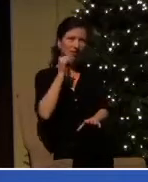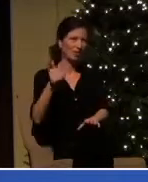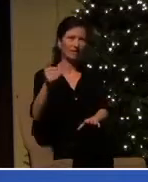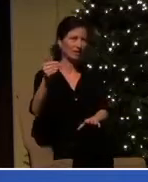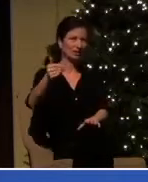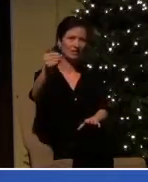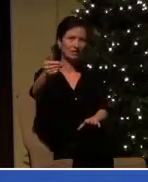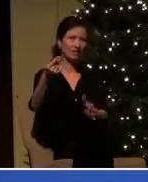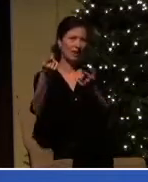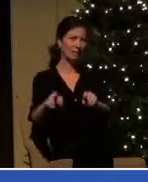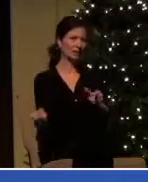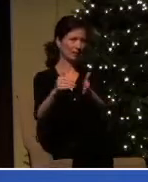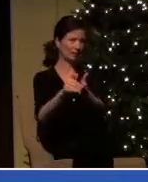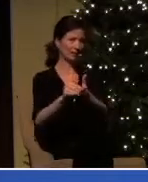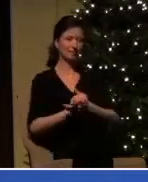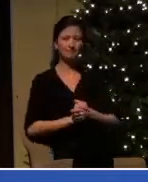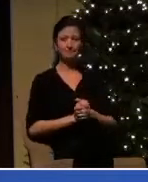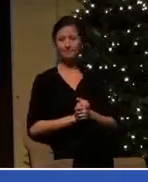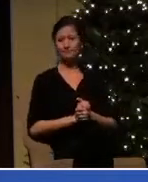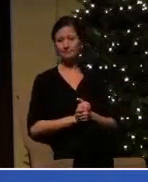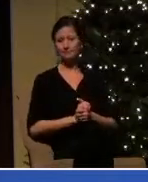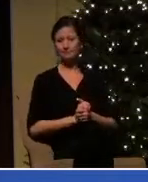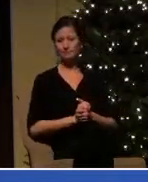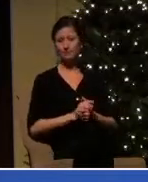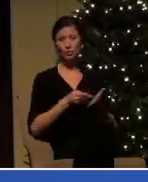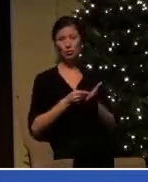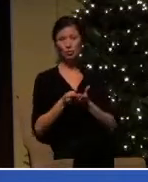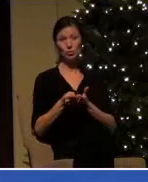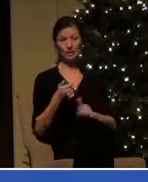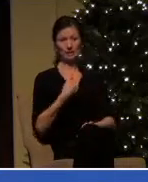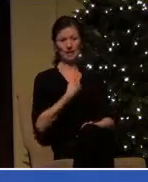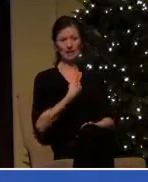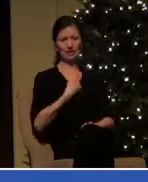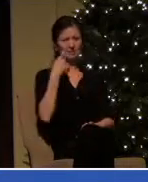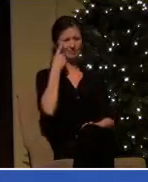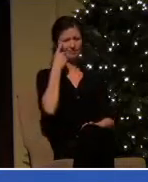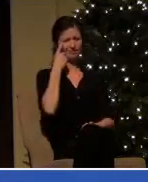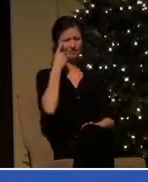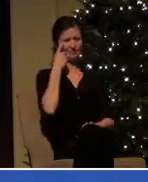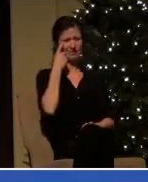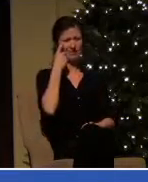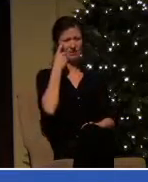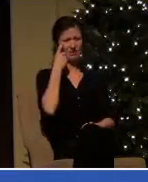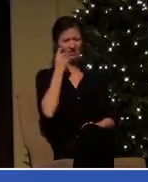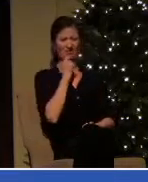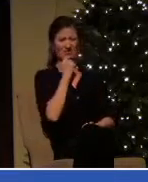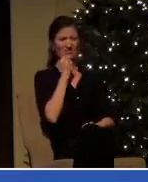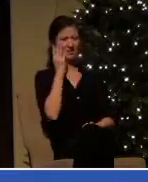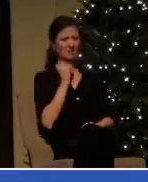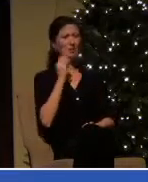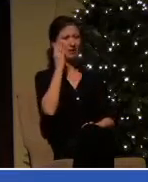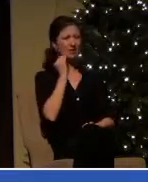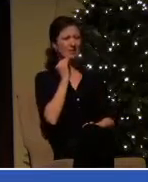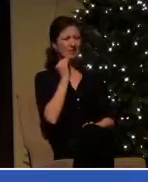maybe on one or two occasions. And if truth be known, I've always been kind of suspicious of those kinds of